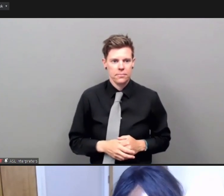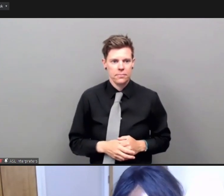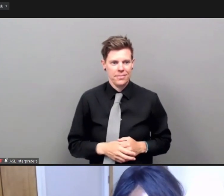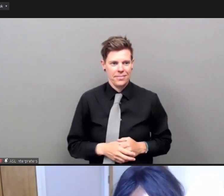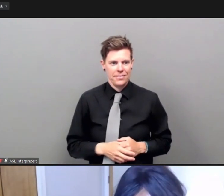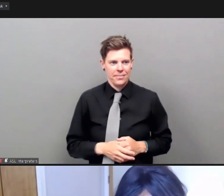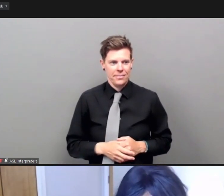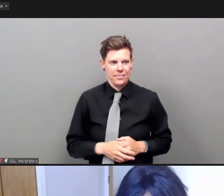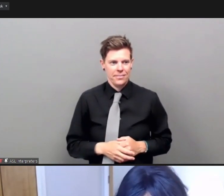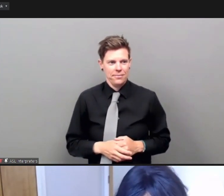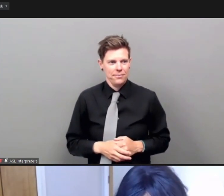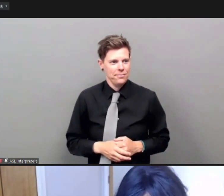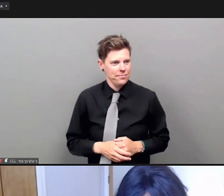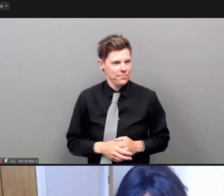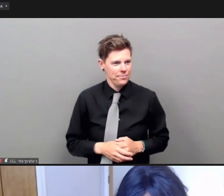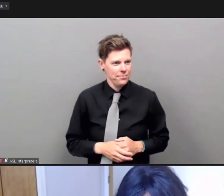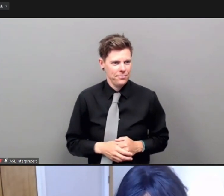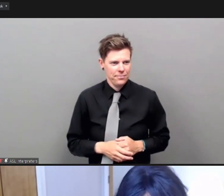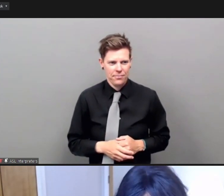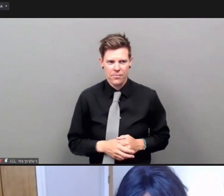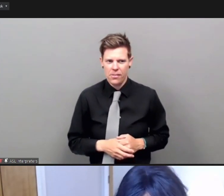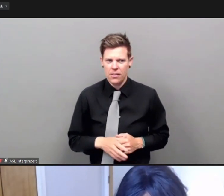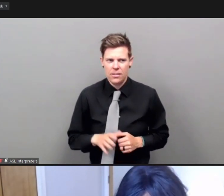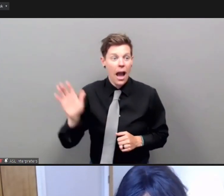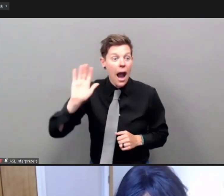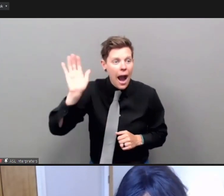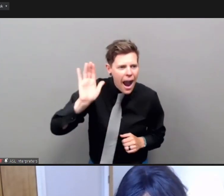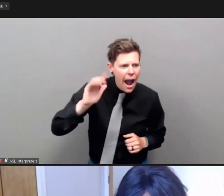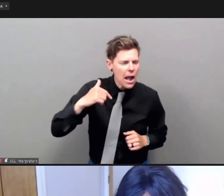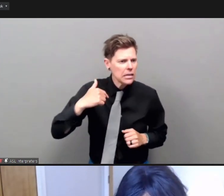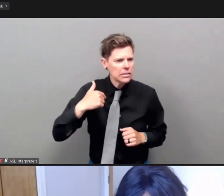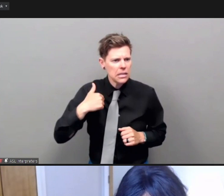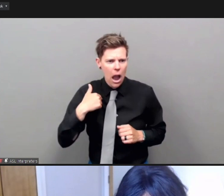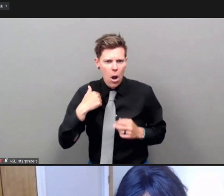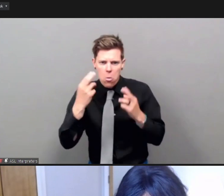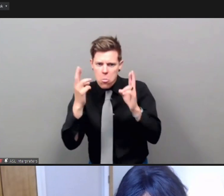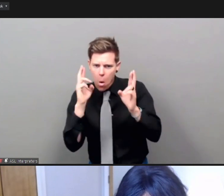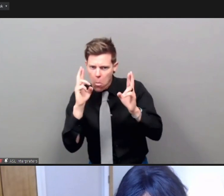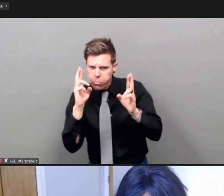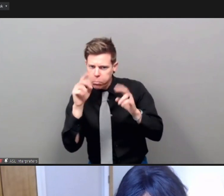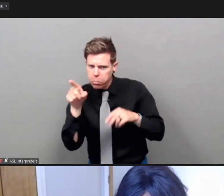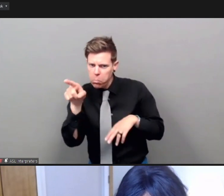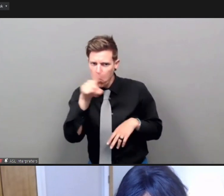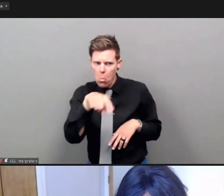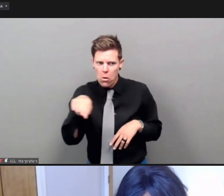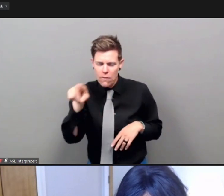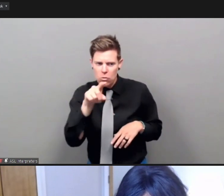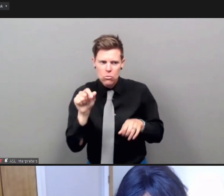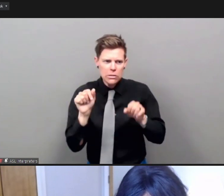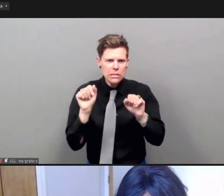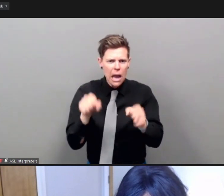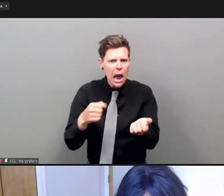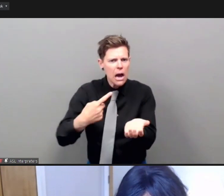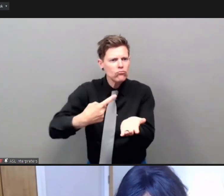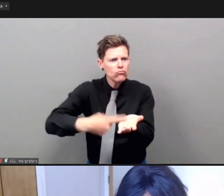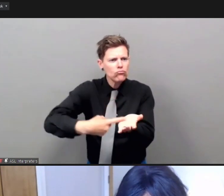Hi, I'm hoping one of you or more than one of you could address the future after the color-coded system goes